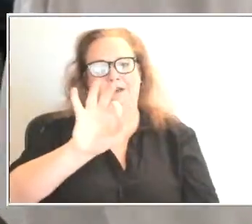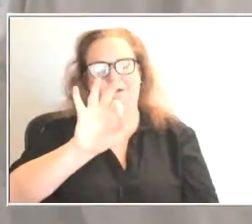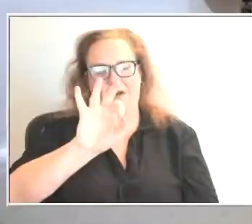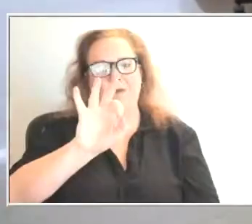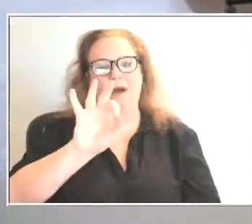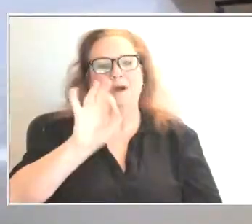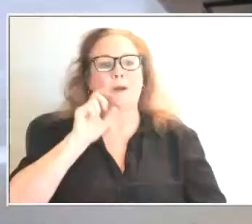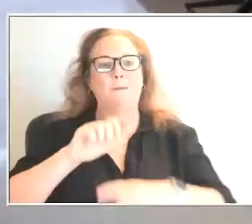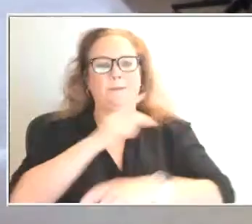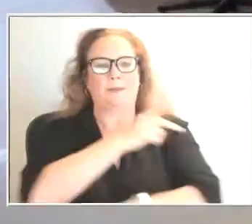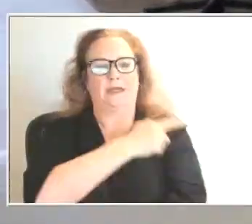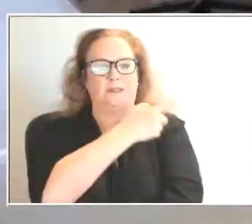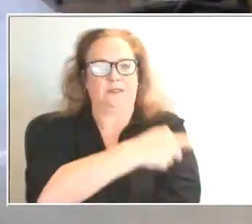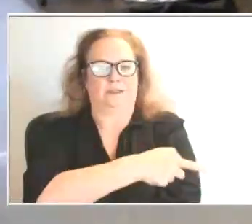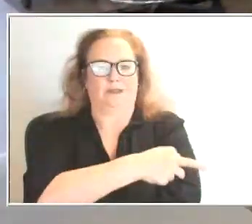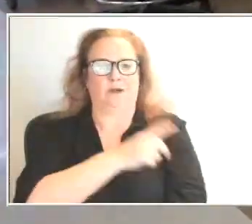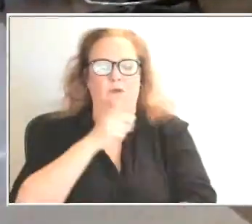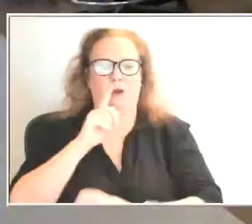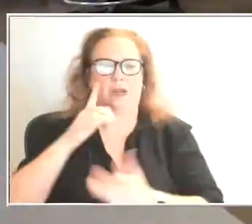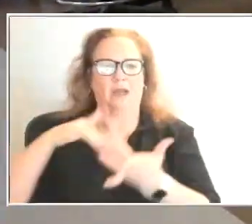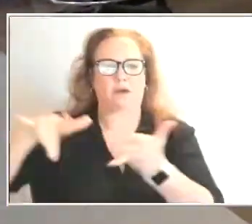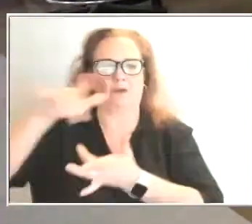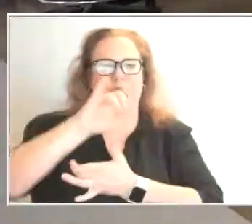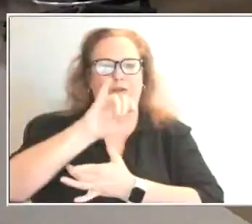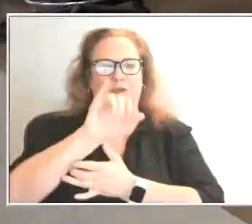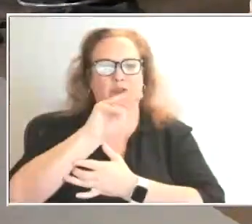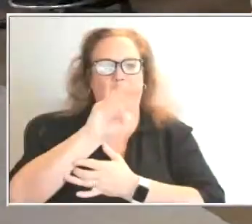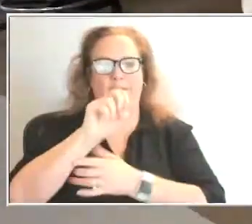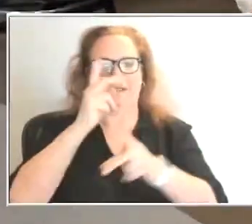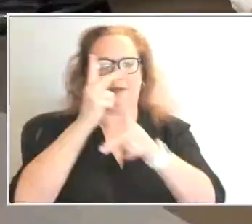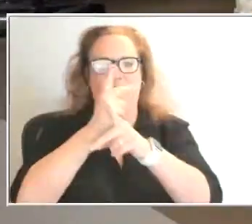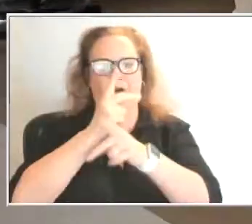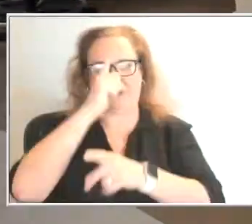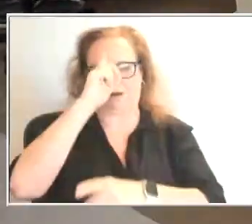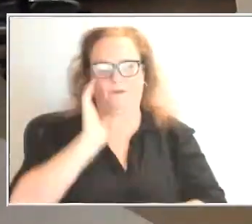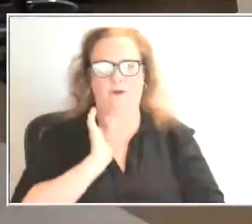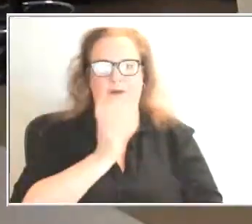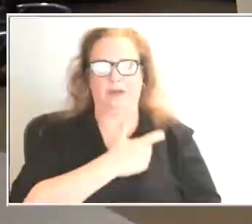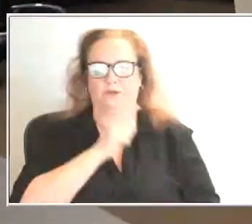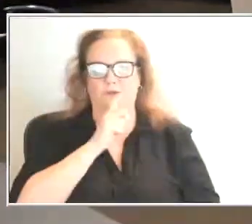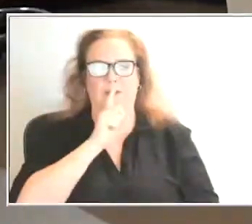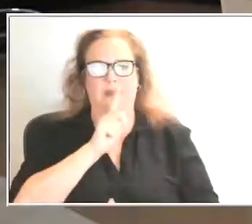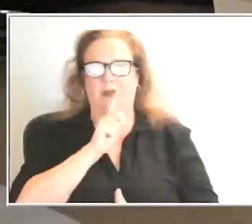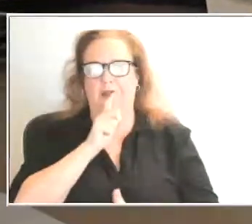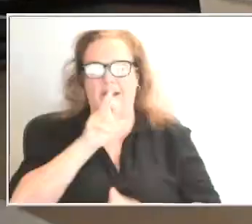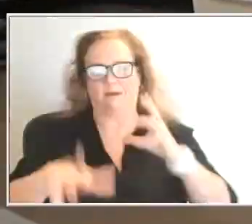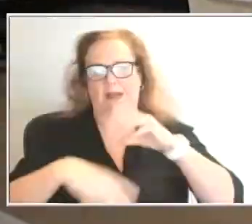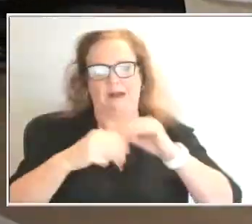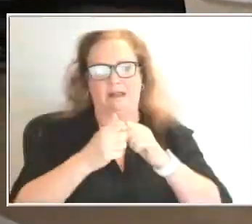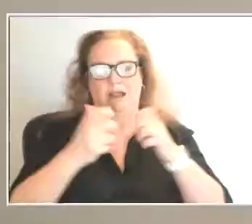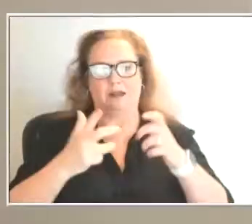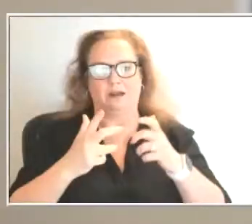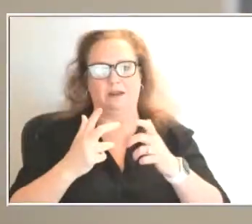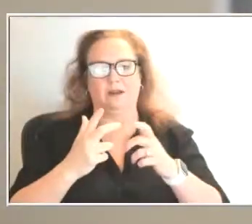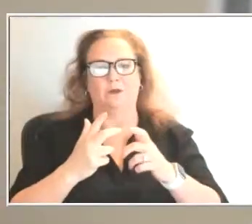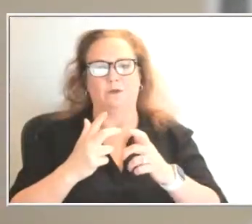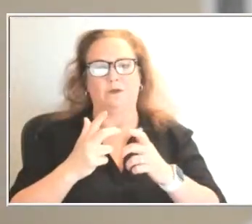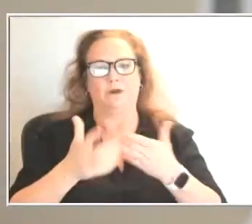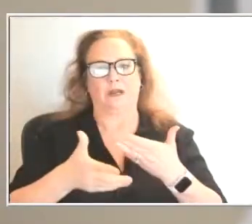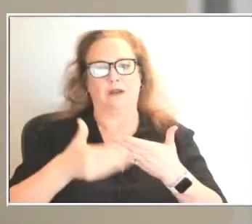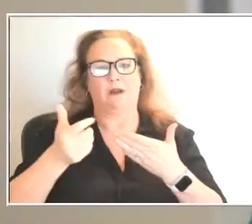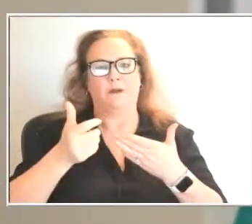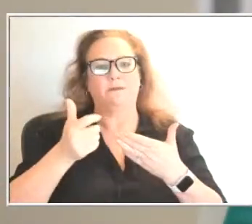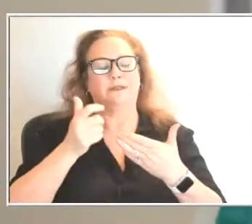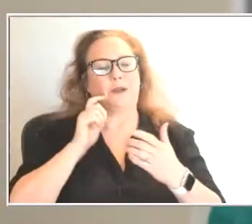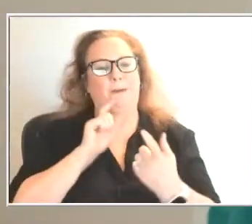system. When I go to rounds, Jamie has it all figured out. There's really not much I need to add. We're about to meet nurses who are